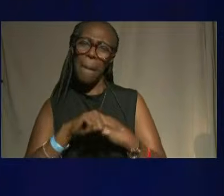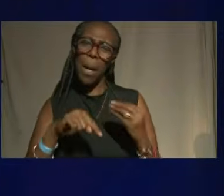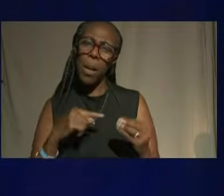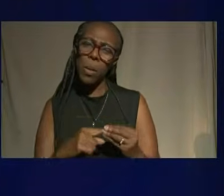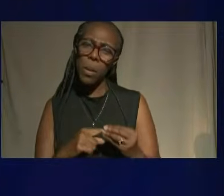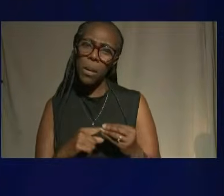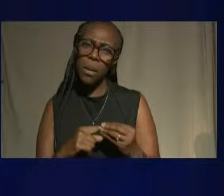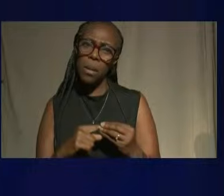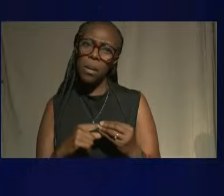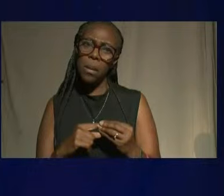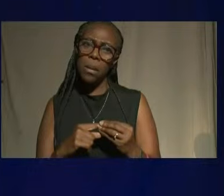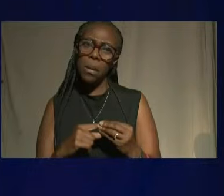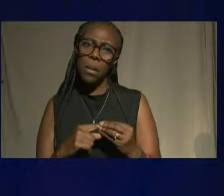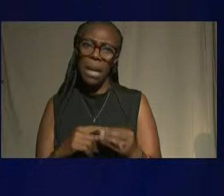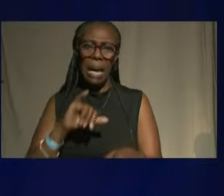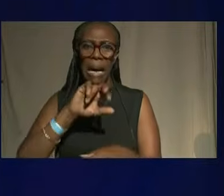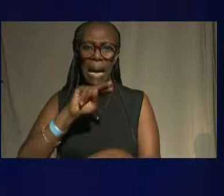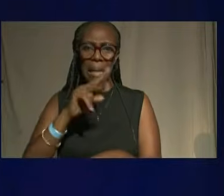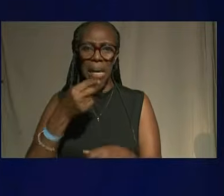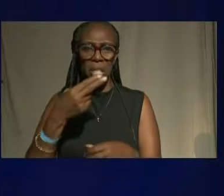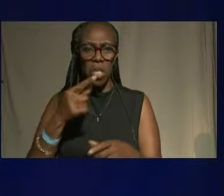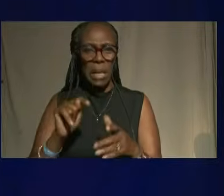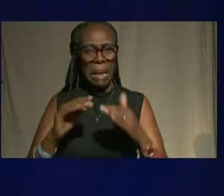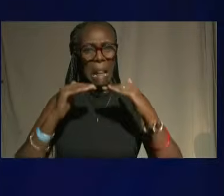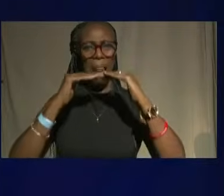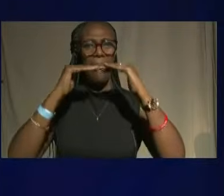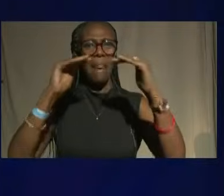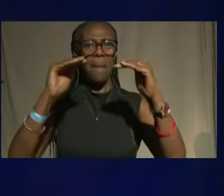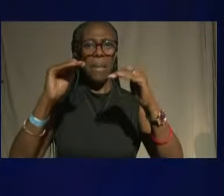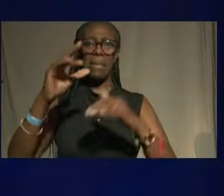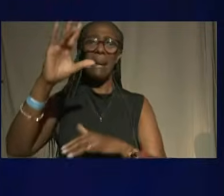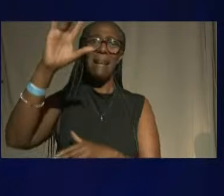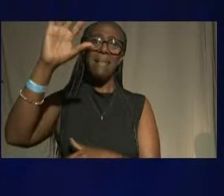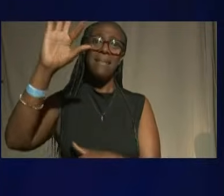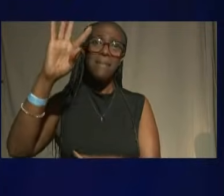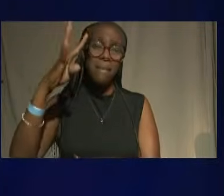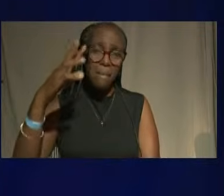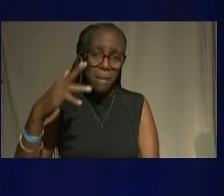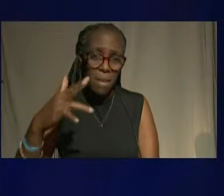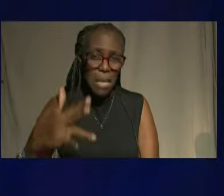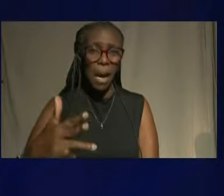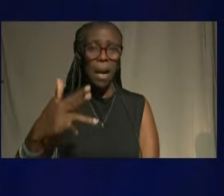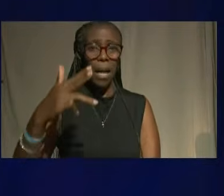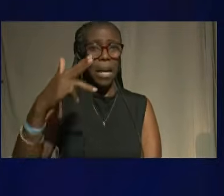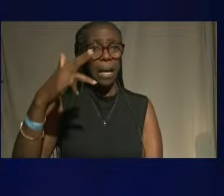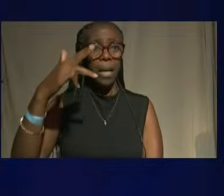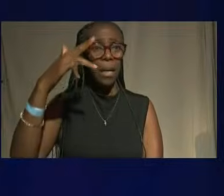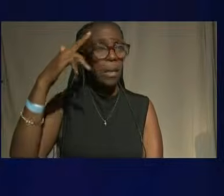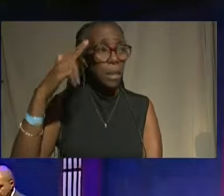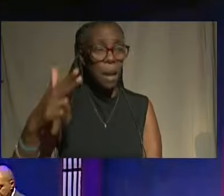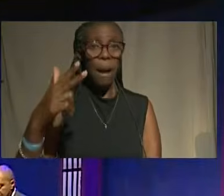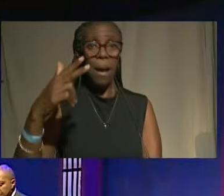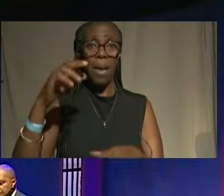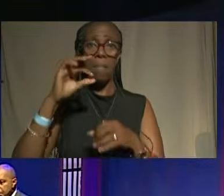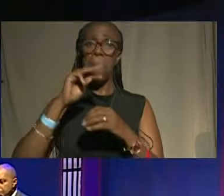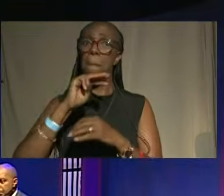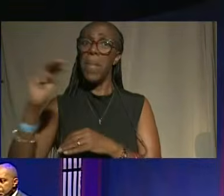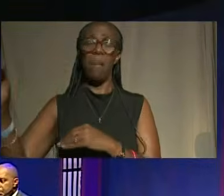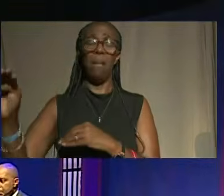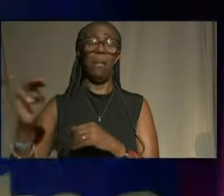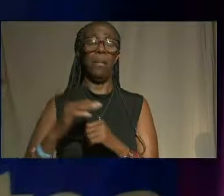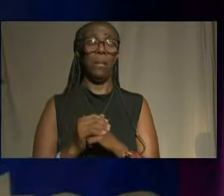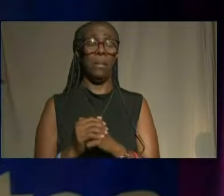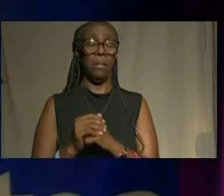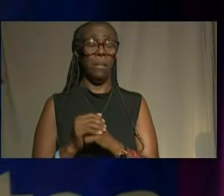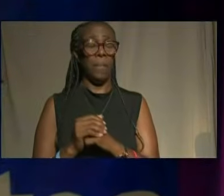being raised to 9 million, the problem is that the houses cost 40 million. There's no home. Time, Mrs. Anderson, time. We now take a short